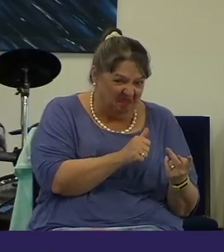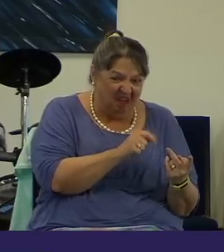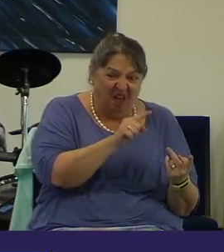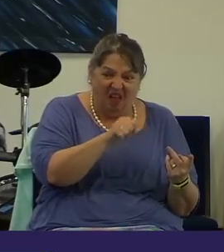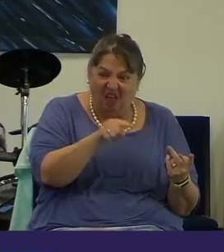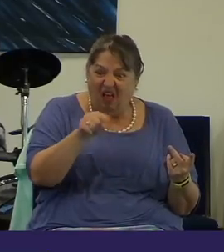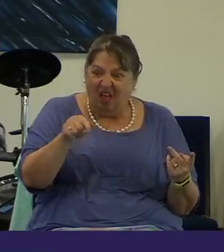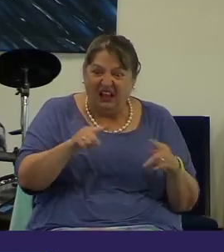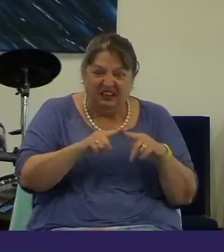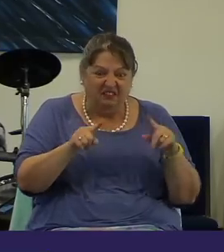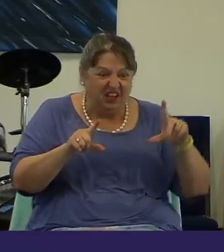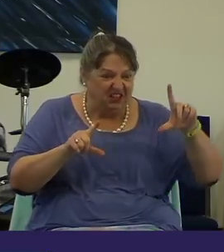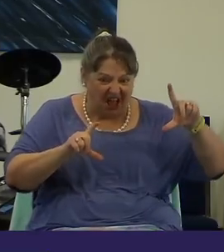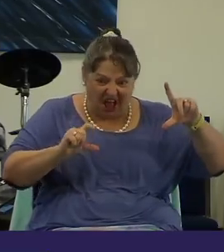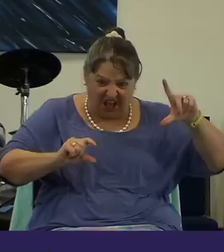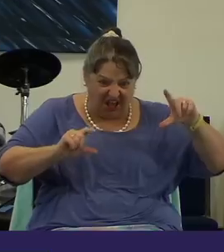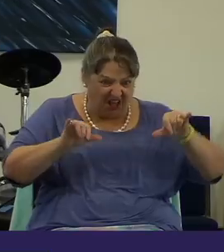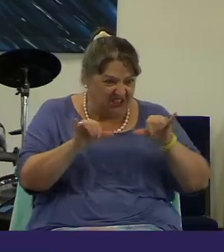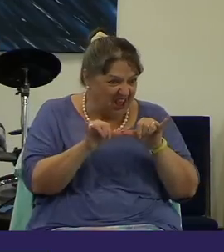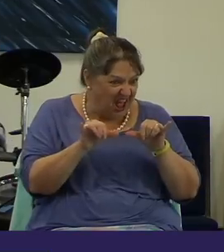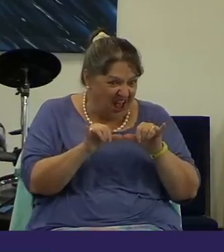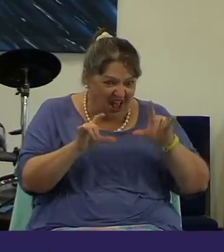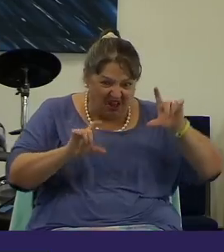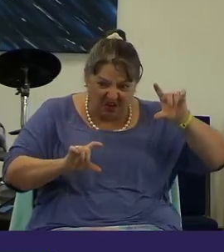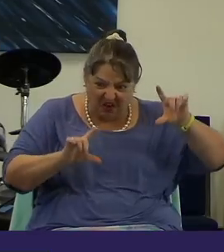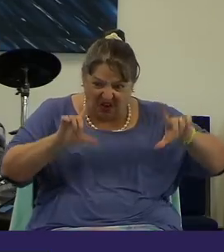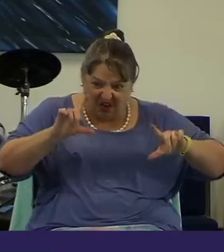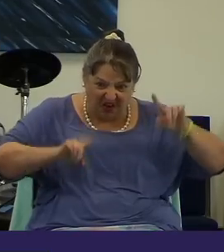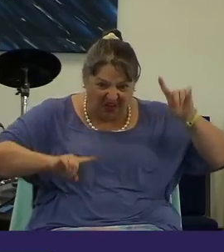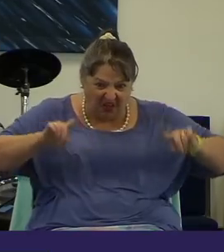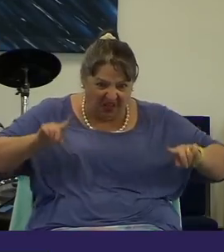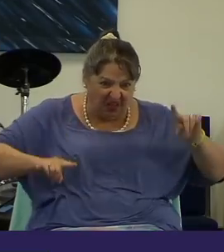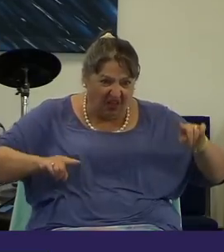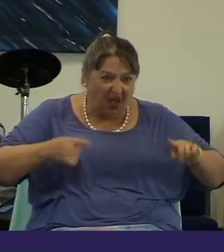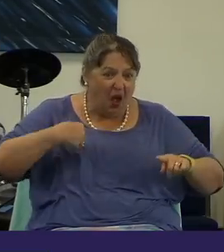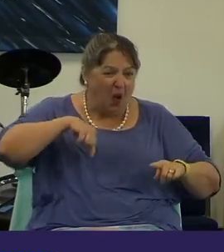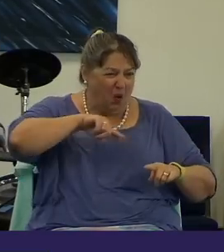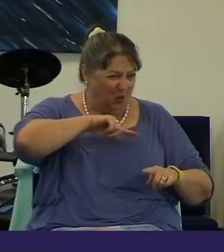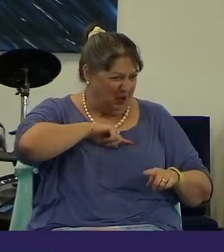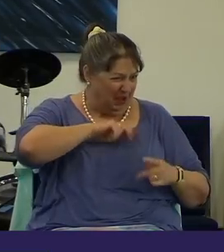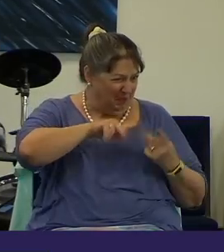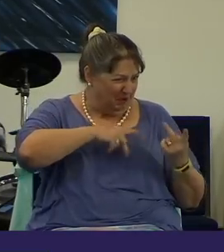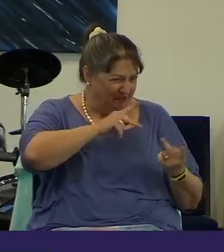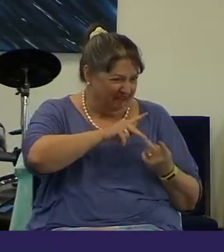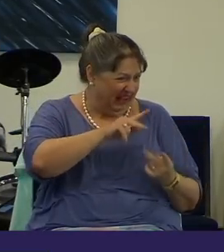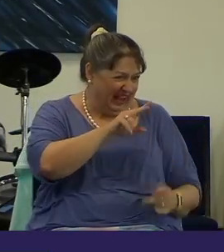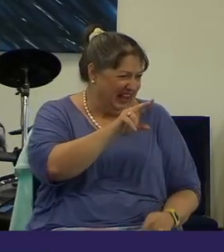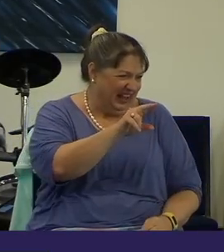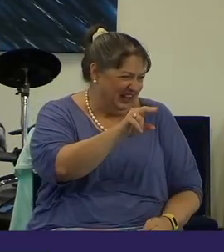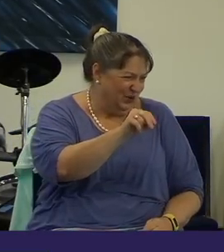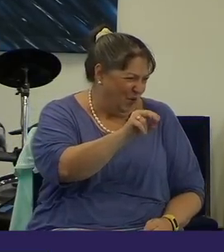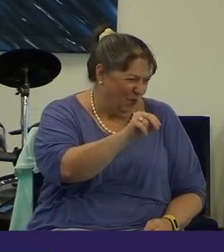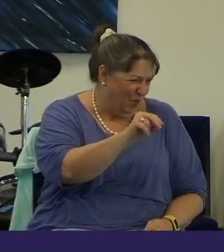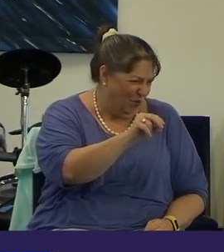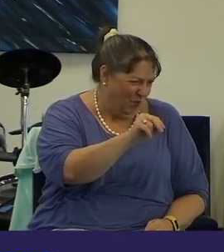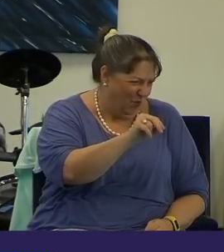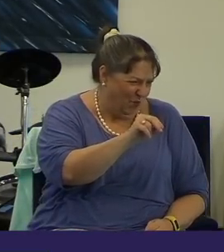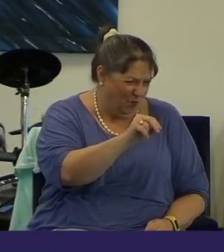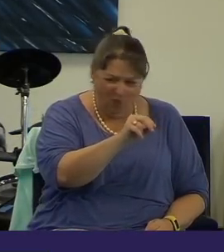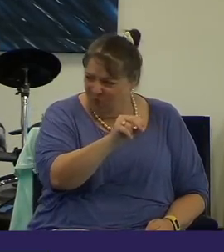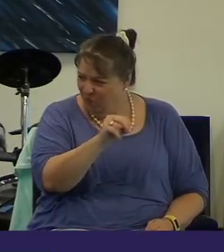different size, okay, we're not perfect. Are we perfect? No. No, we're not